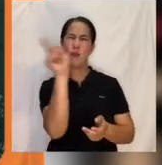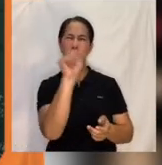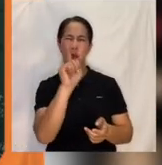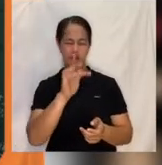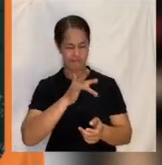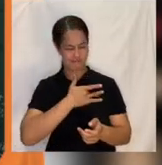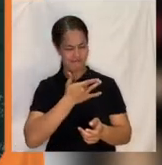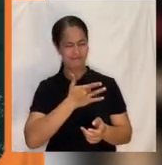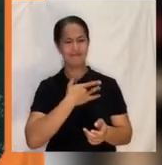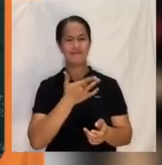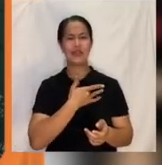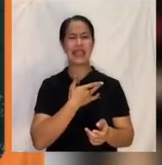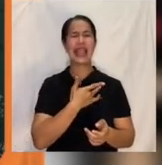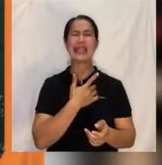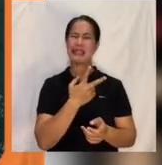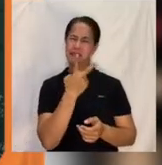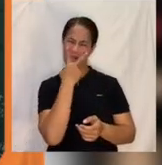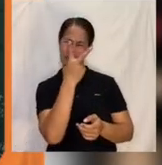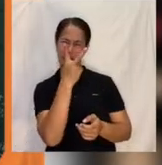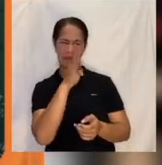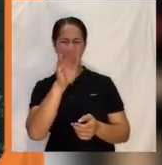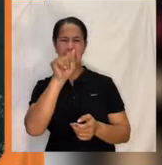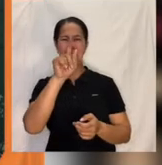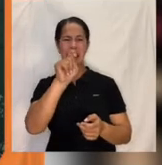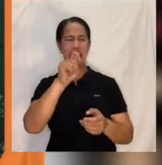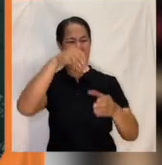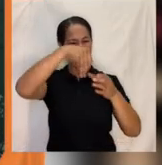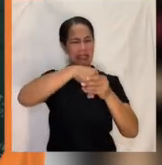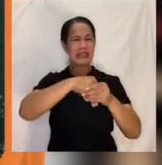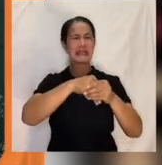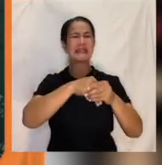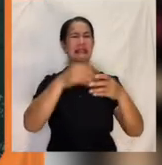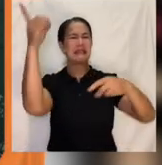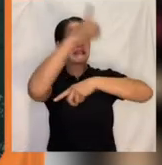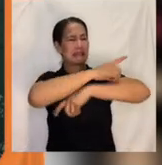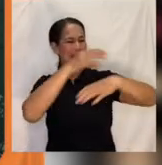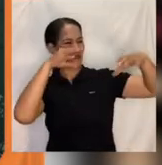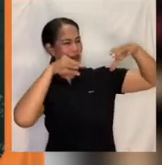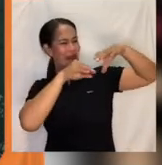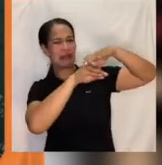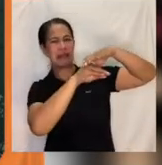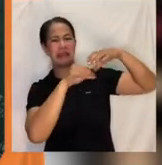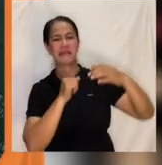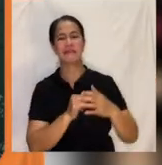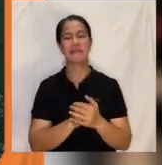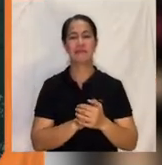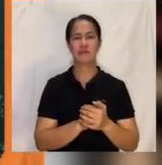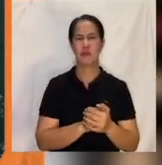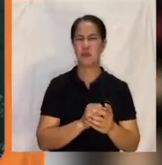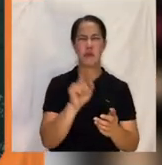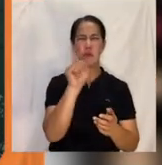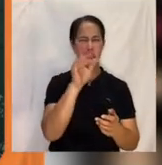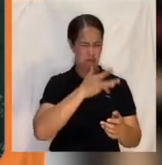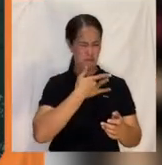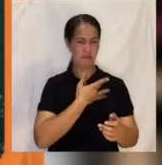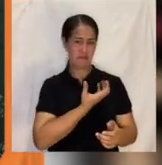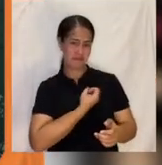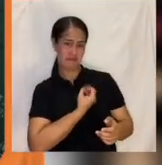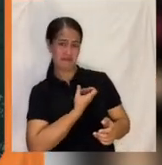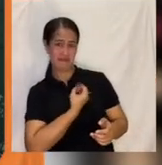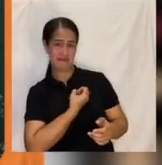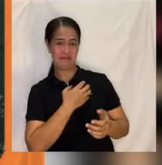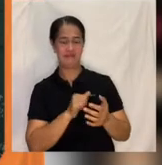What would you feel if you saw some bats inside a dark cave? Would you feel